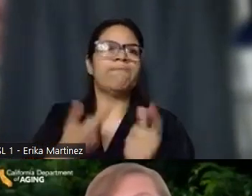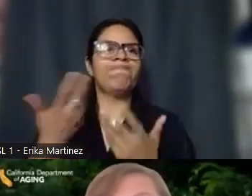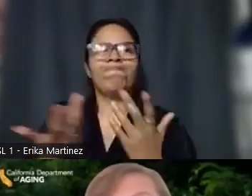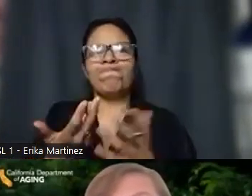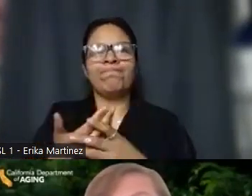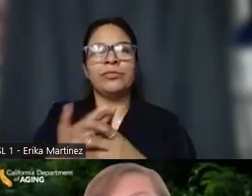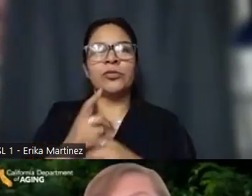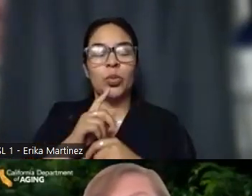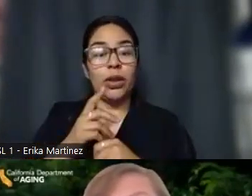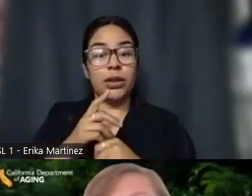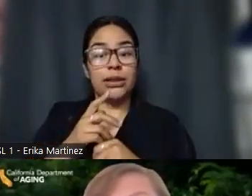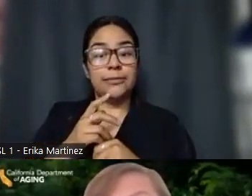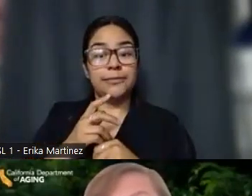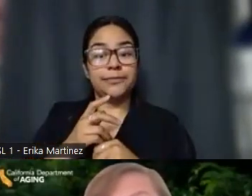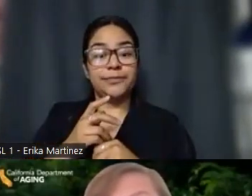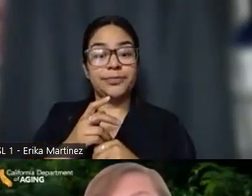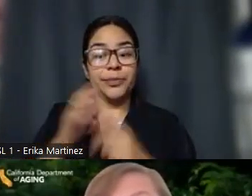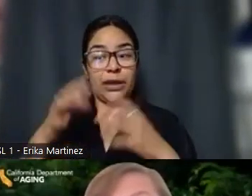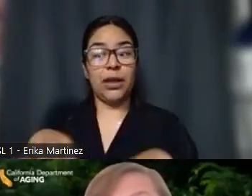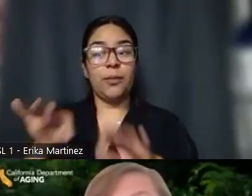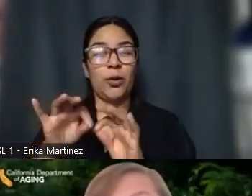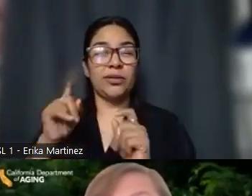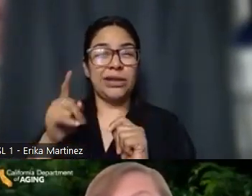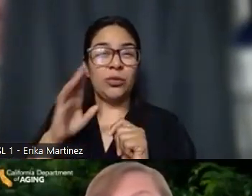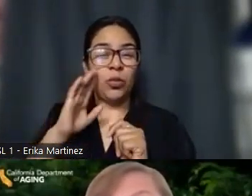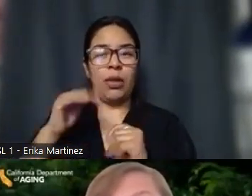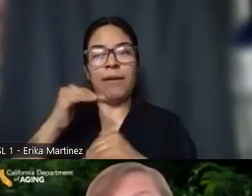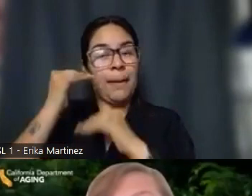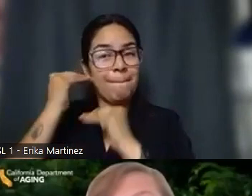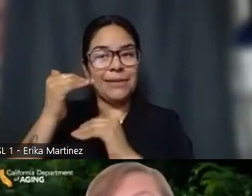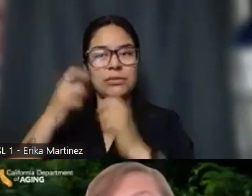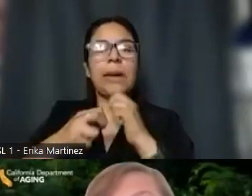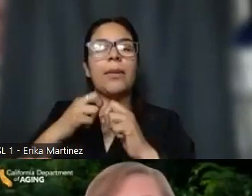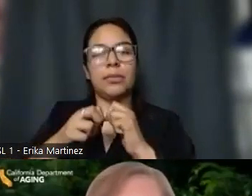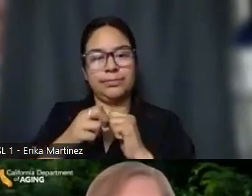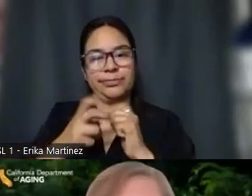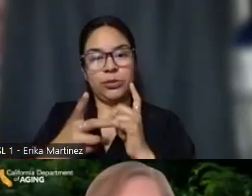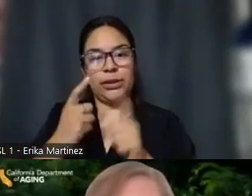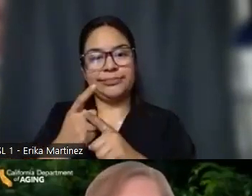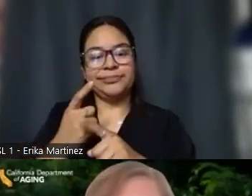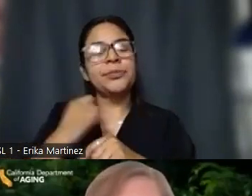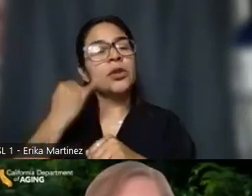a real critical issue here is that there is a capacity issue where, if the capacity of